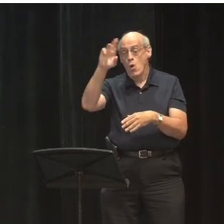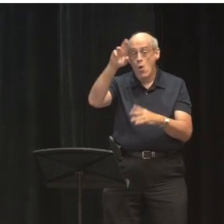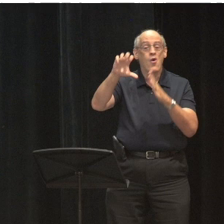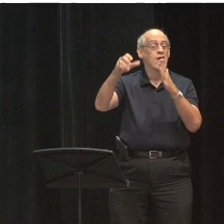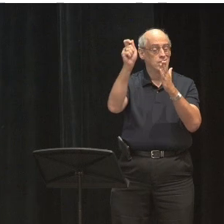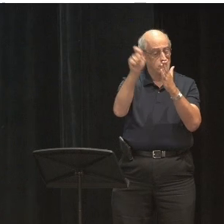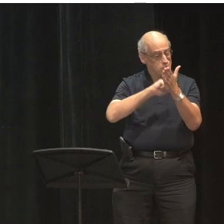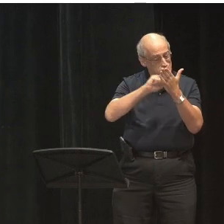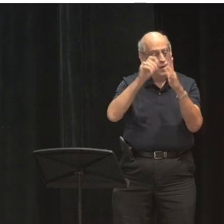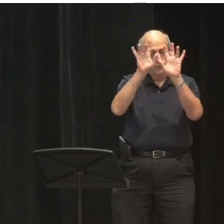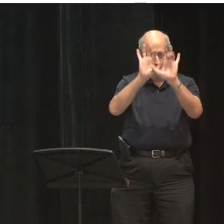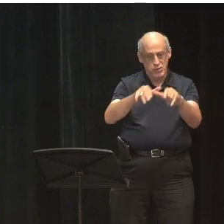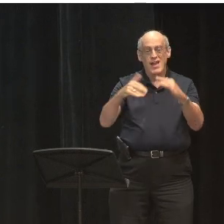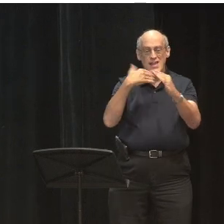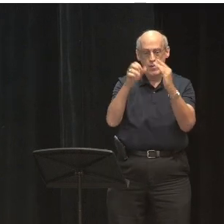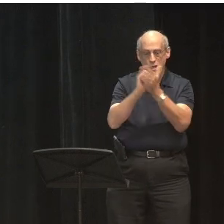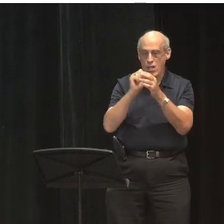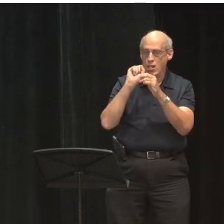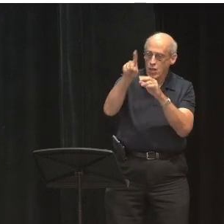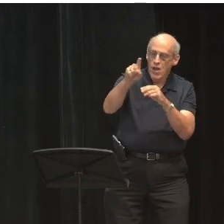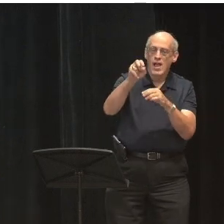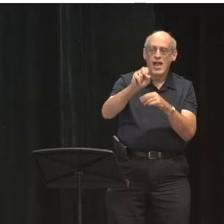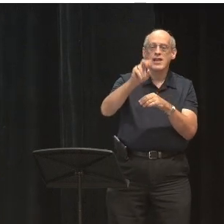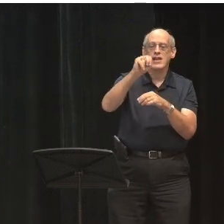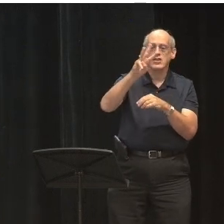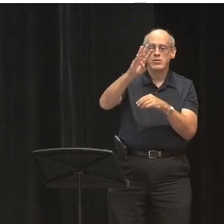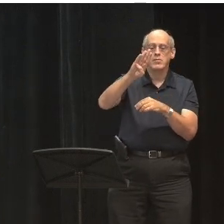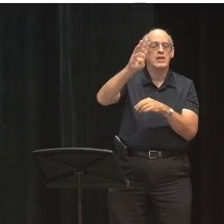can email it, if you prefer, to